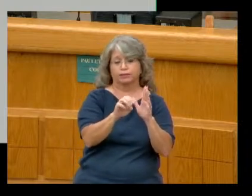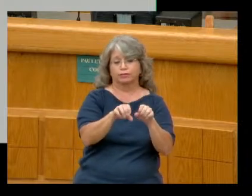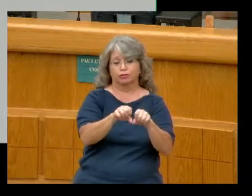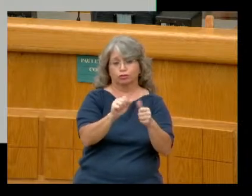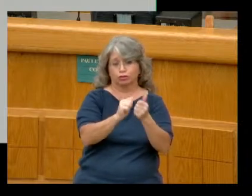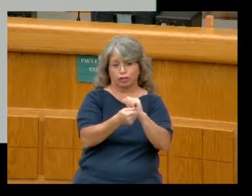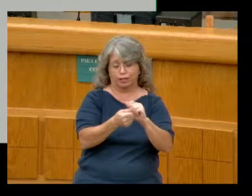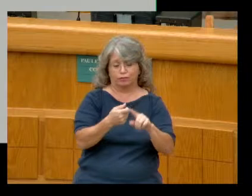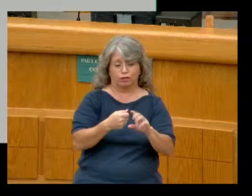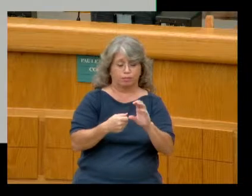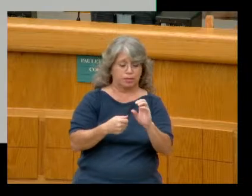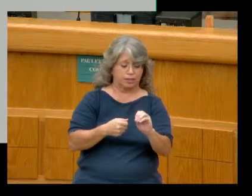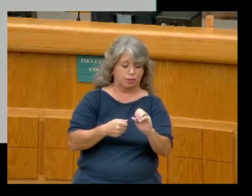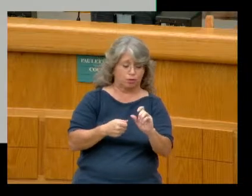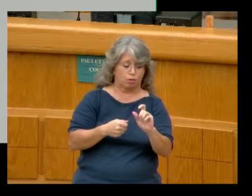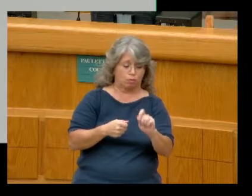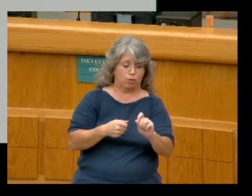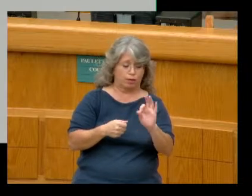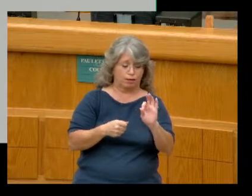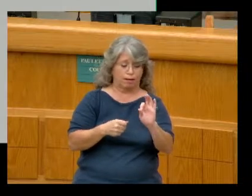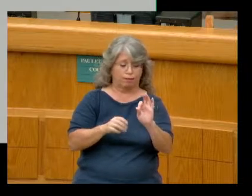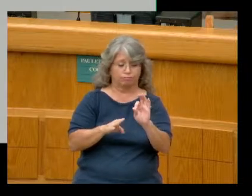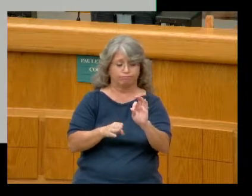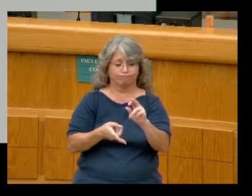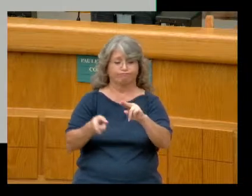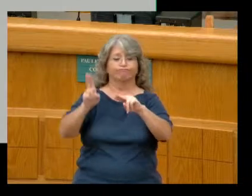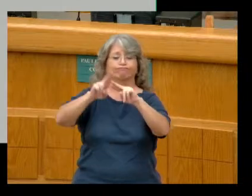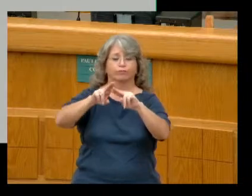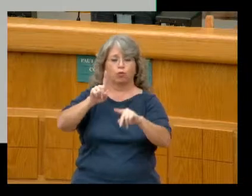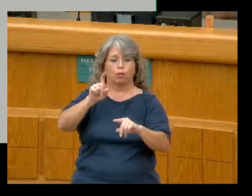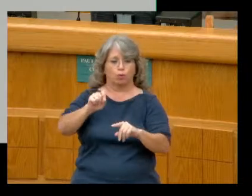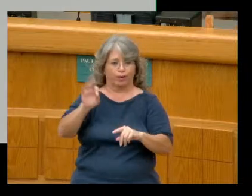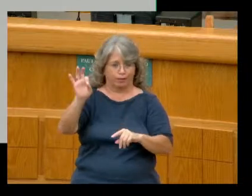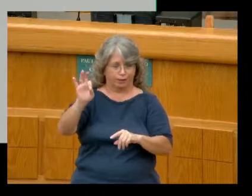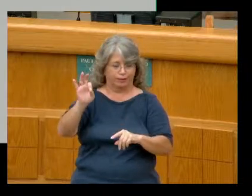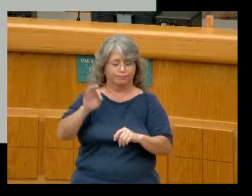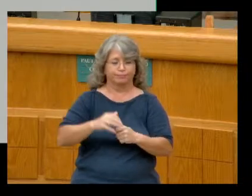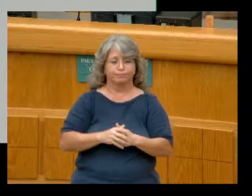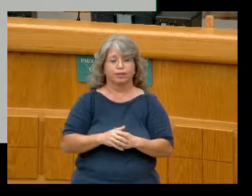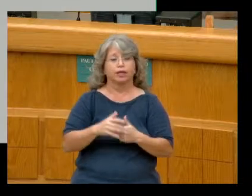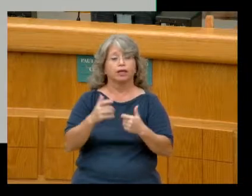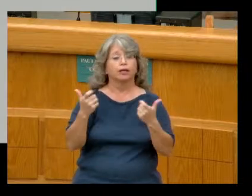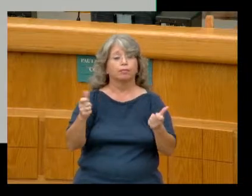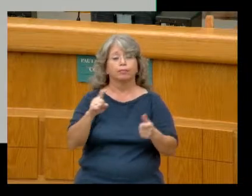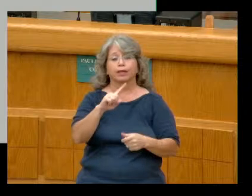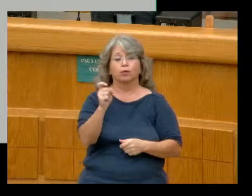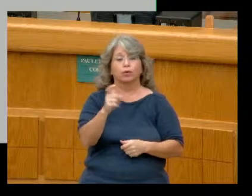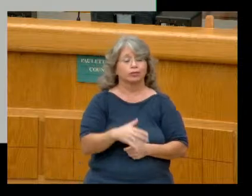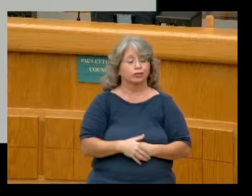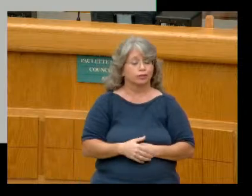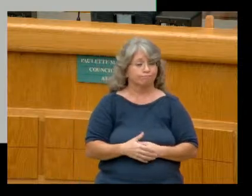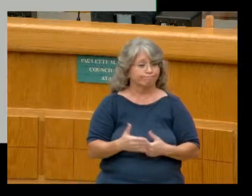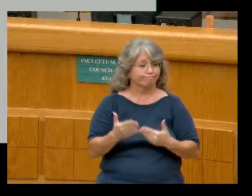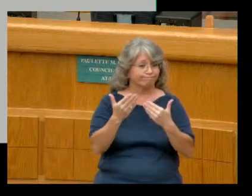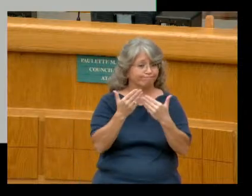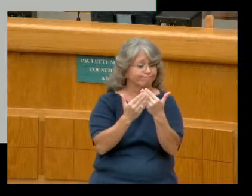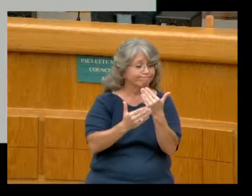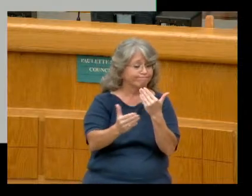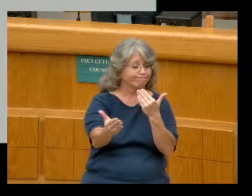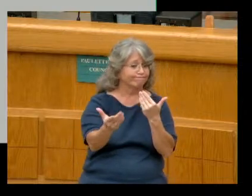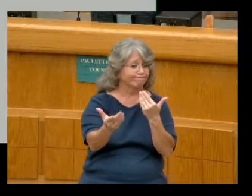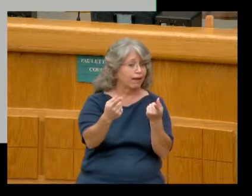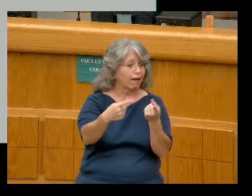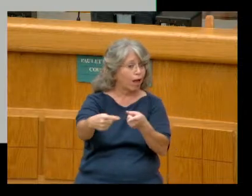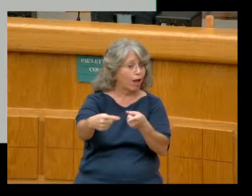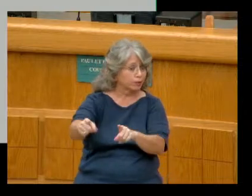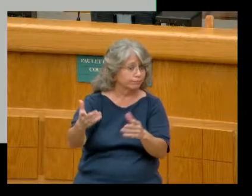about 1.9, according to our model. Now, here's the big question: what's going to happen moving forward?